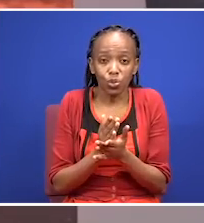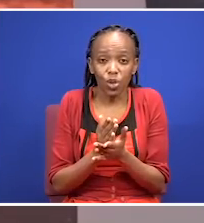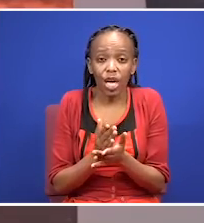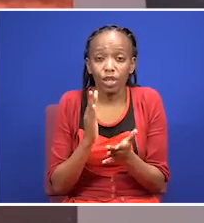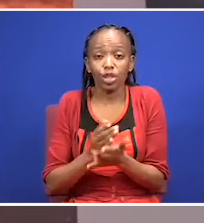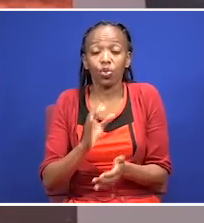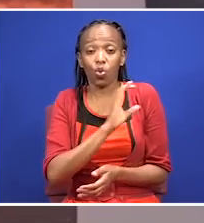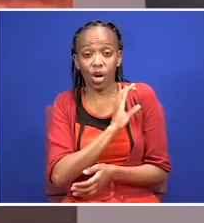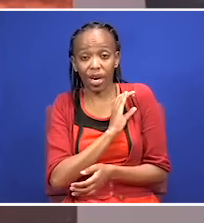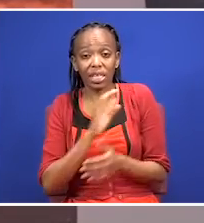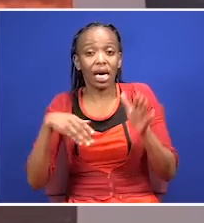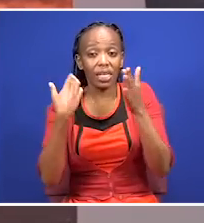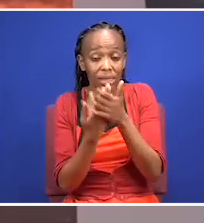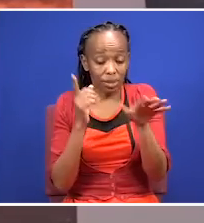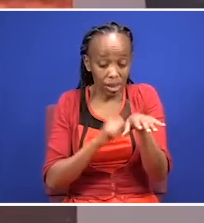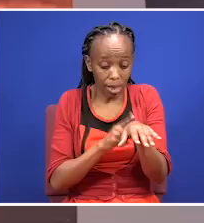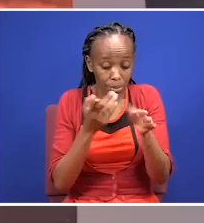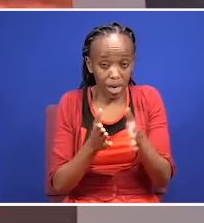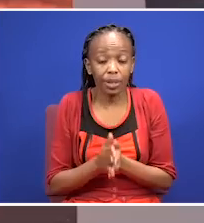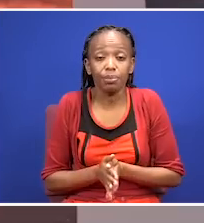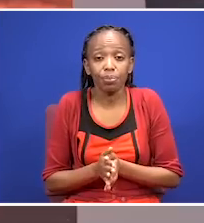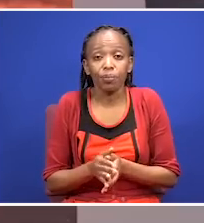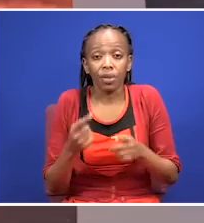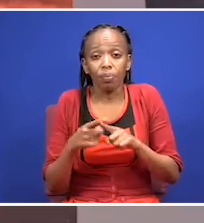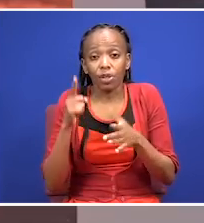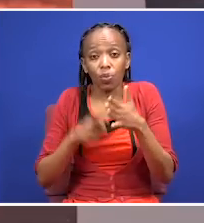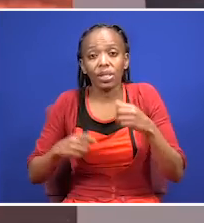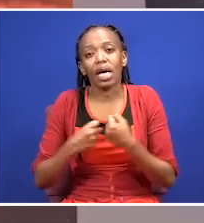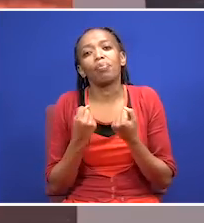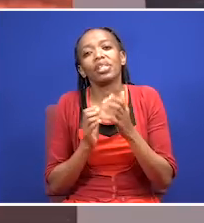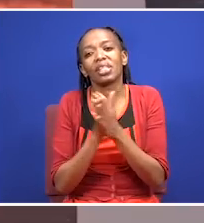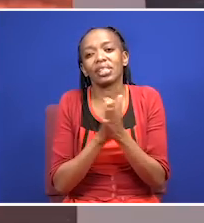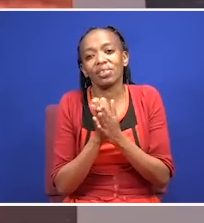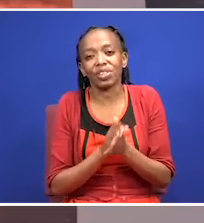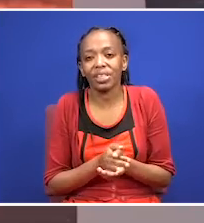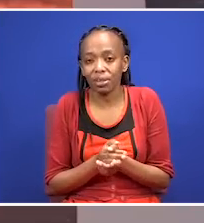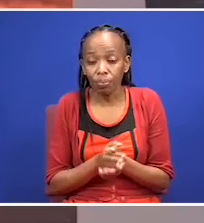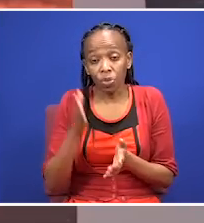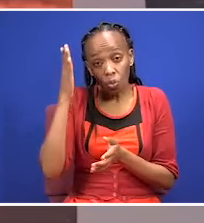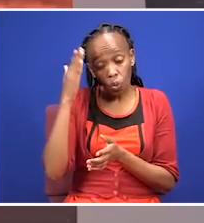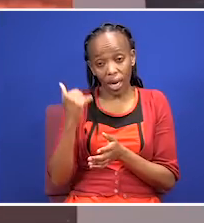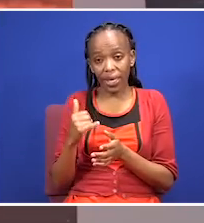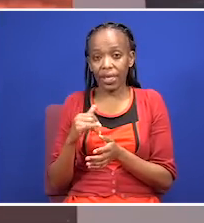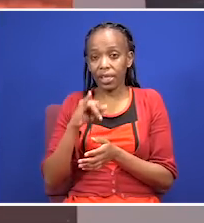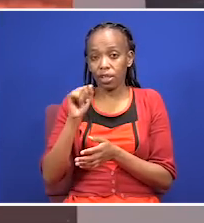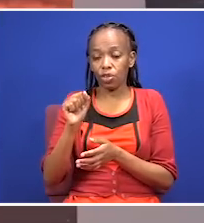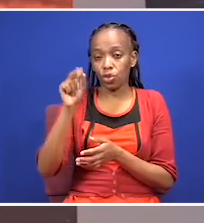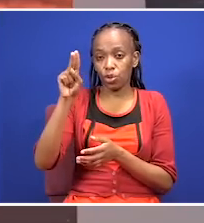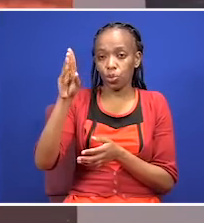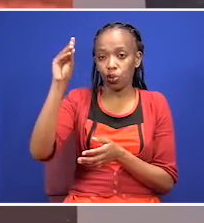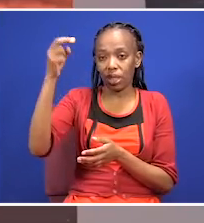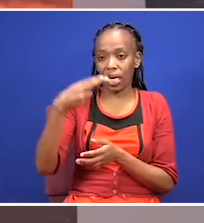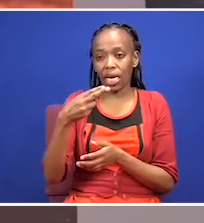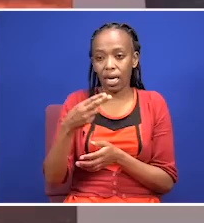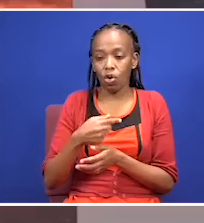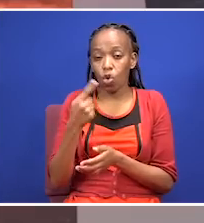character until this time but what happens is rather interesting because judah is the